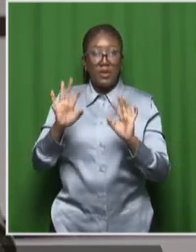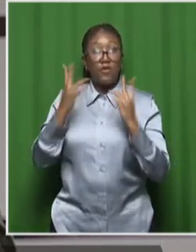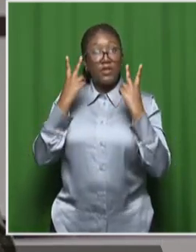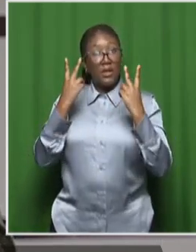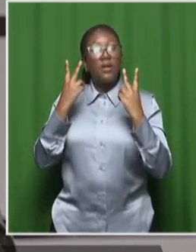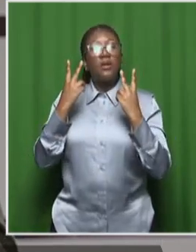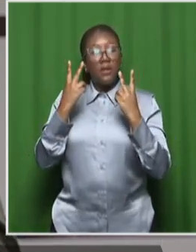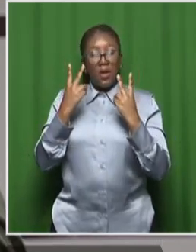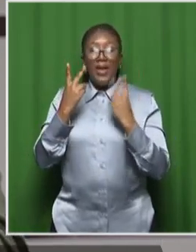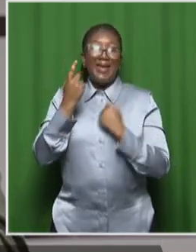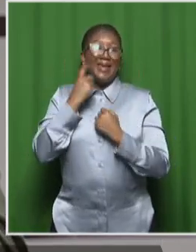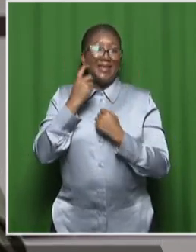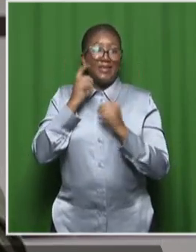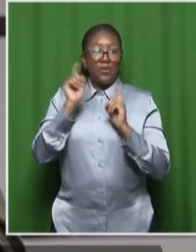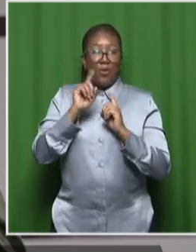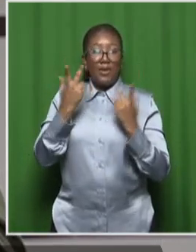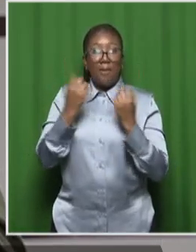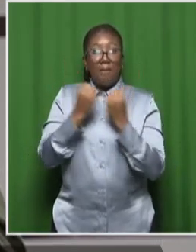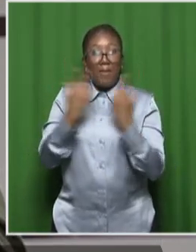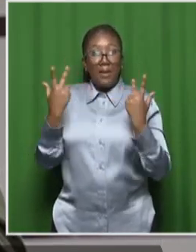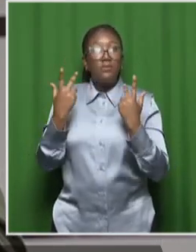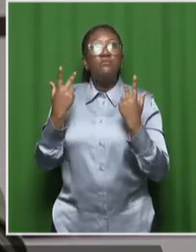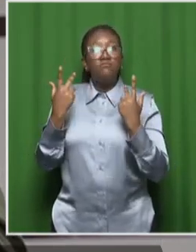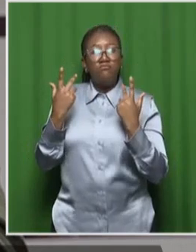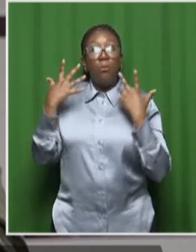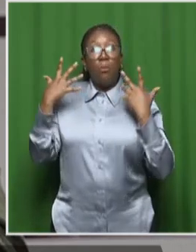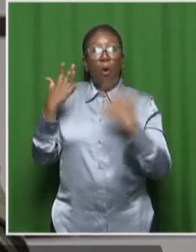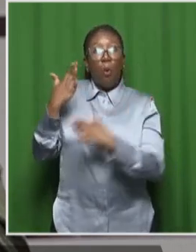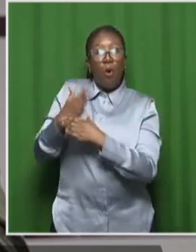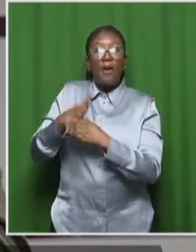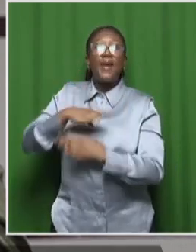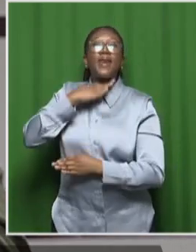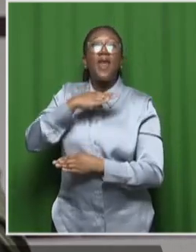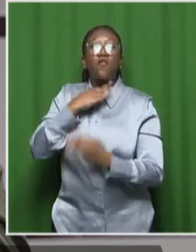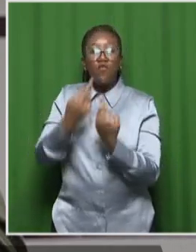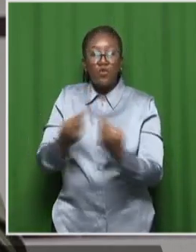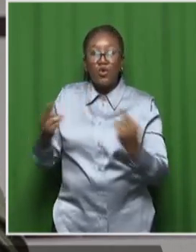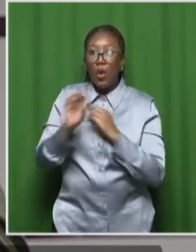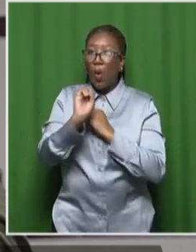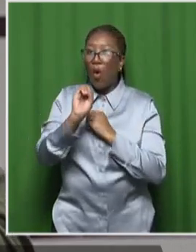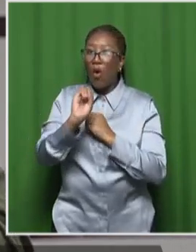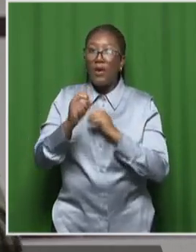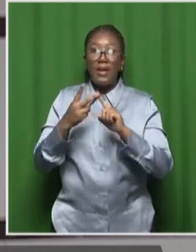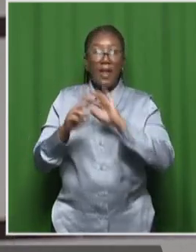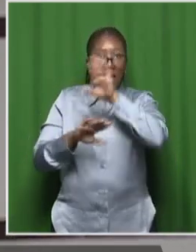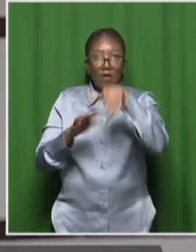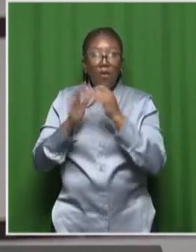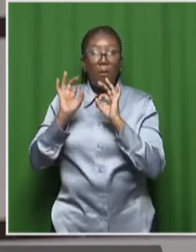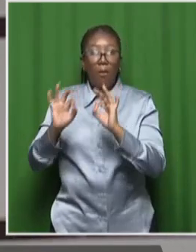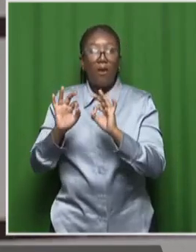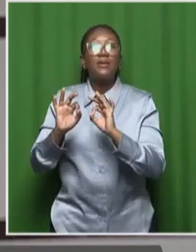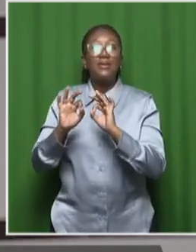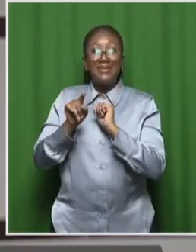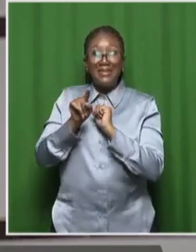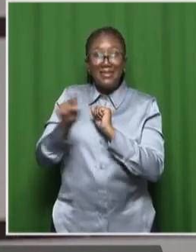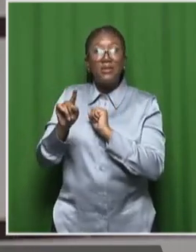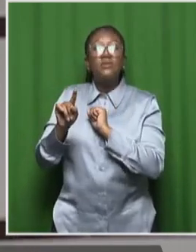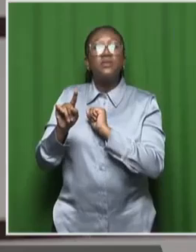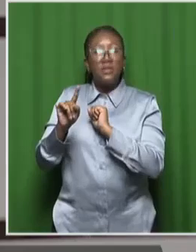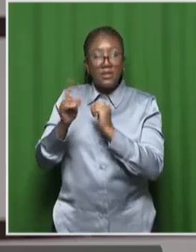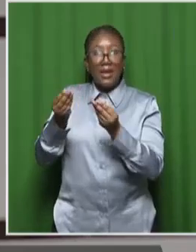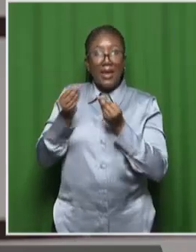easier because I was presented with a large body of work, so there was no scarcity of anything. She actually went in and covered